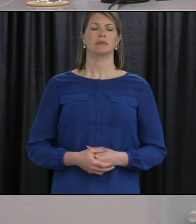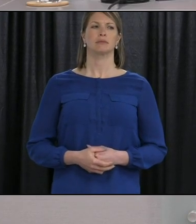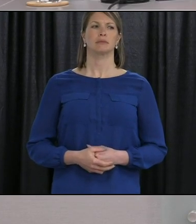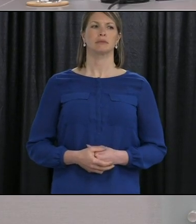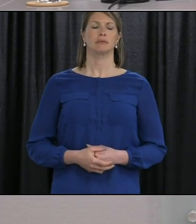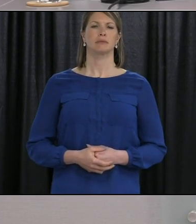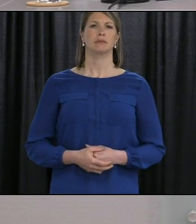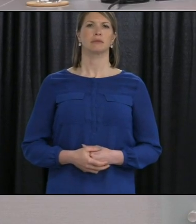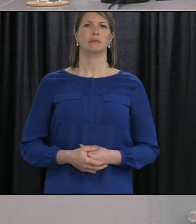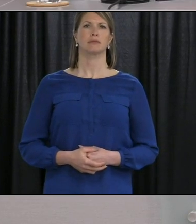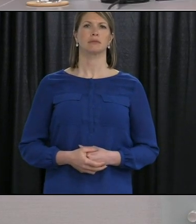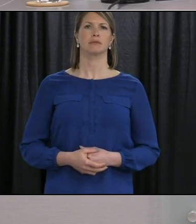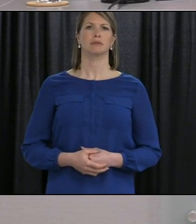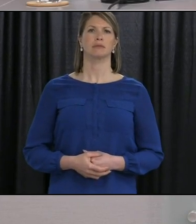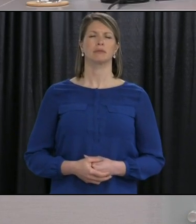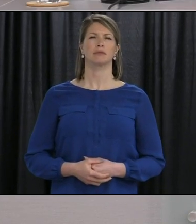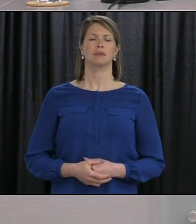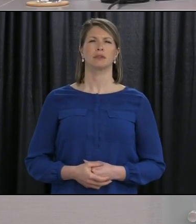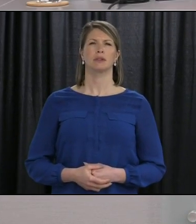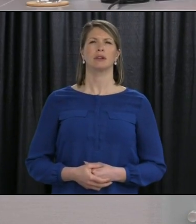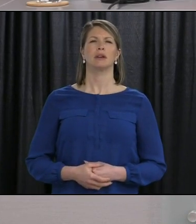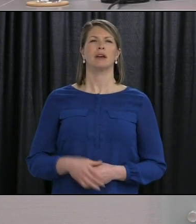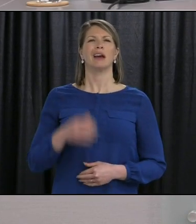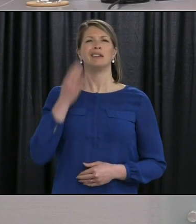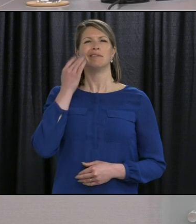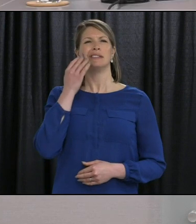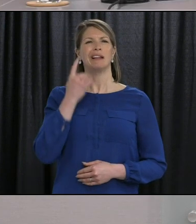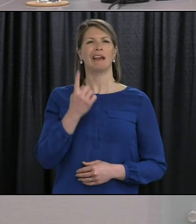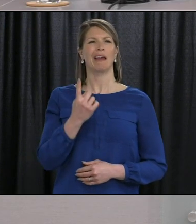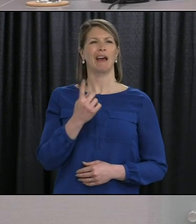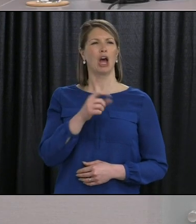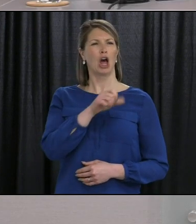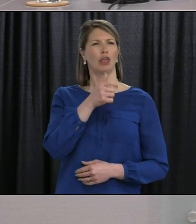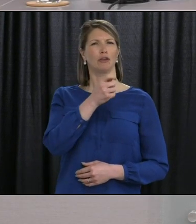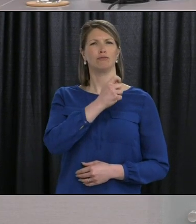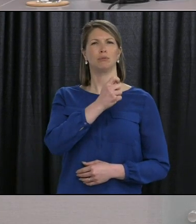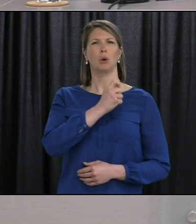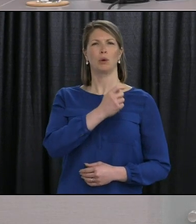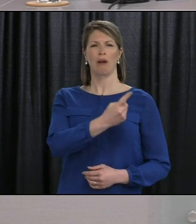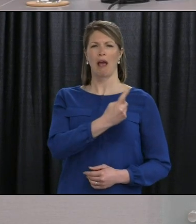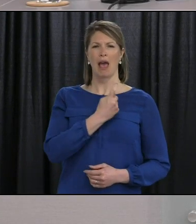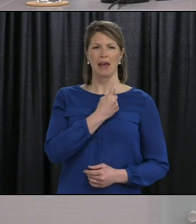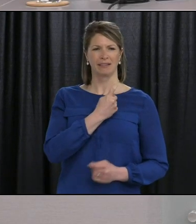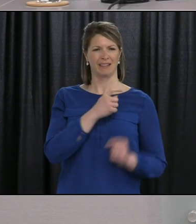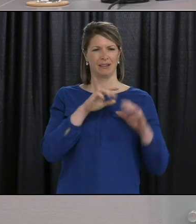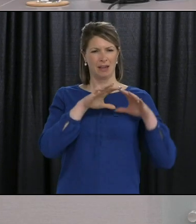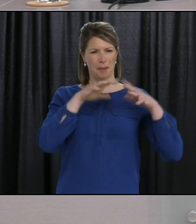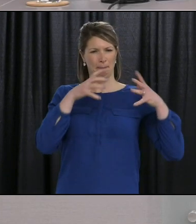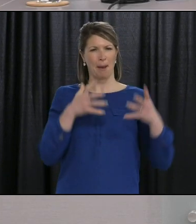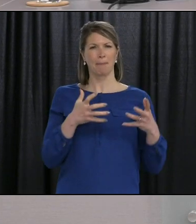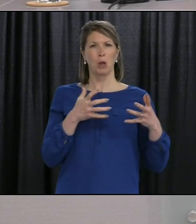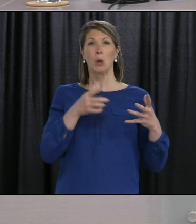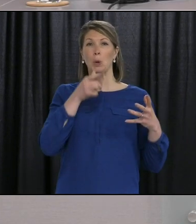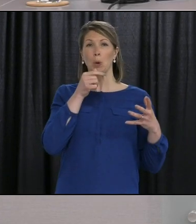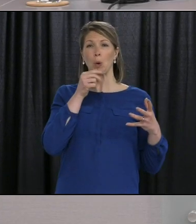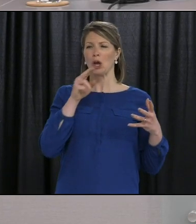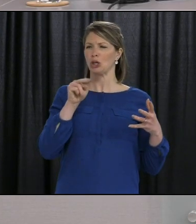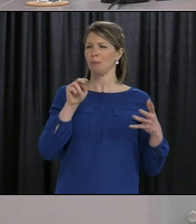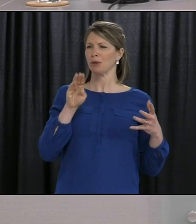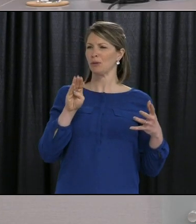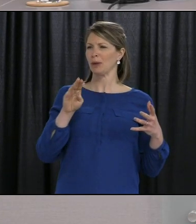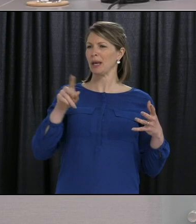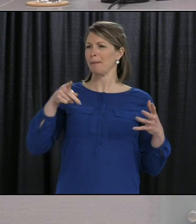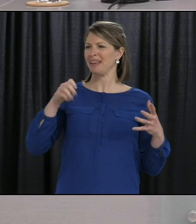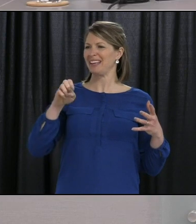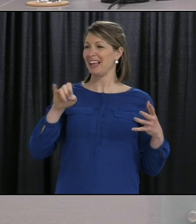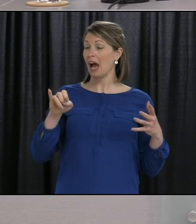Atlantic bubble. Just curious, Dr. Fitzgerald, could you give us what your perspective on it? The Premier